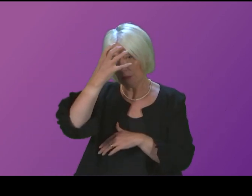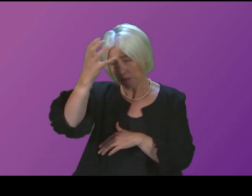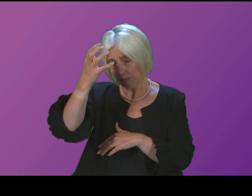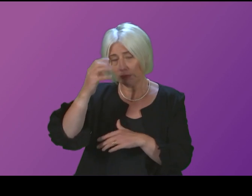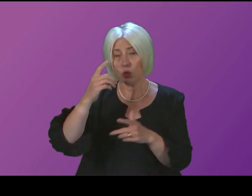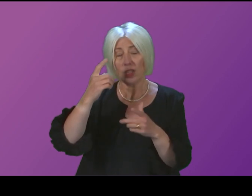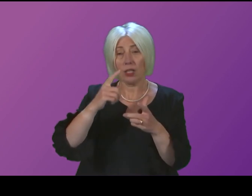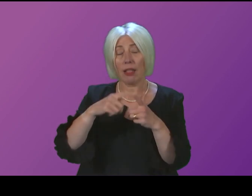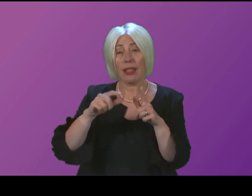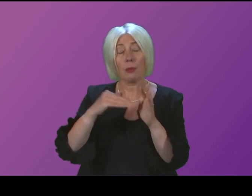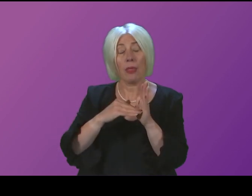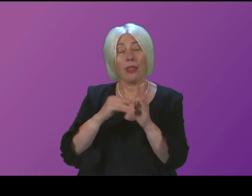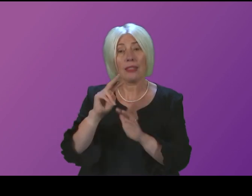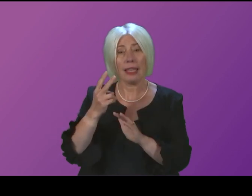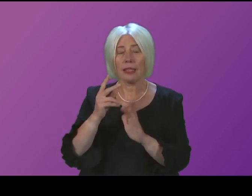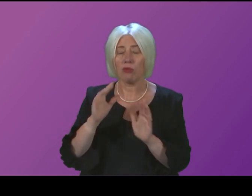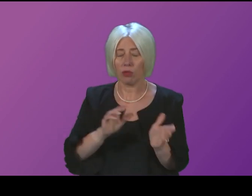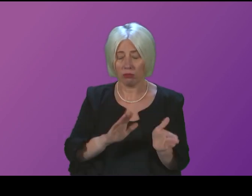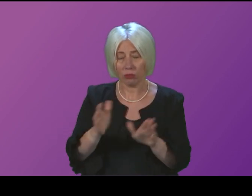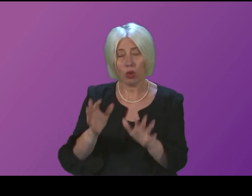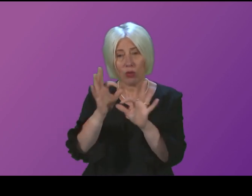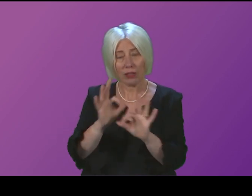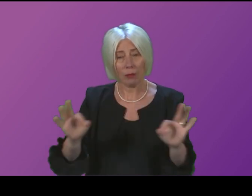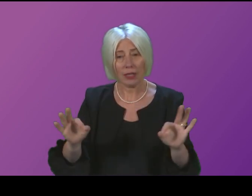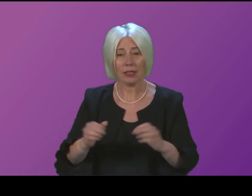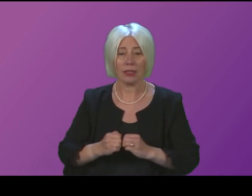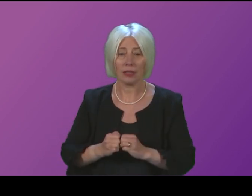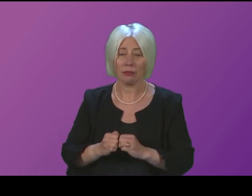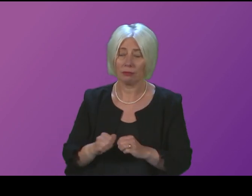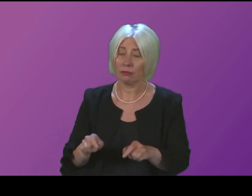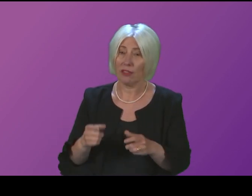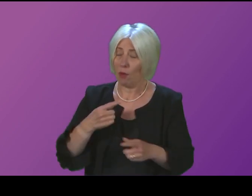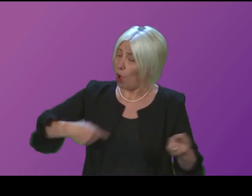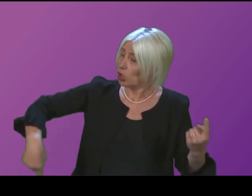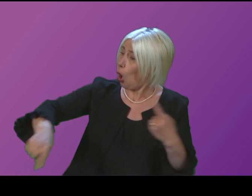in glorious and eternal peace. And from all of us, sir, God save the King.